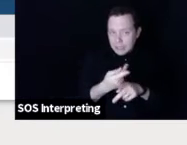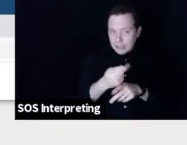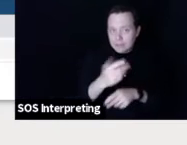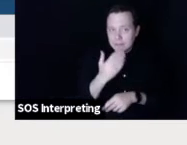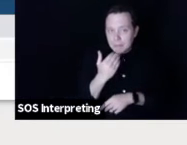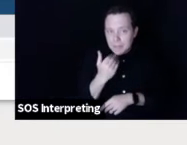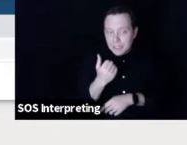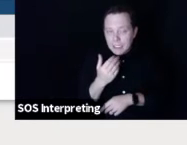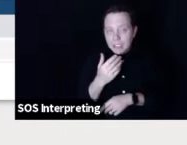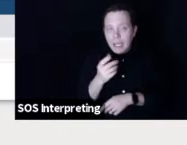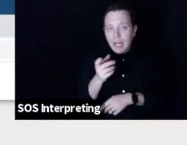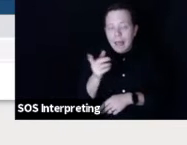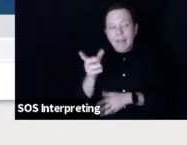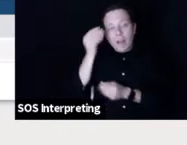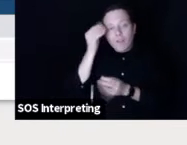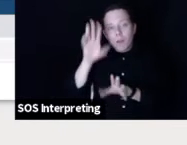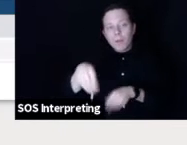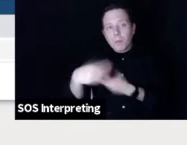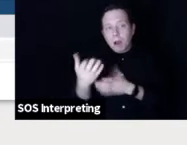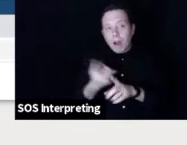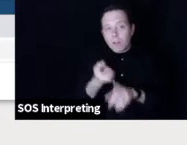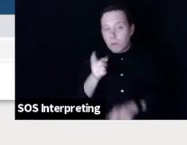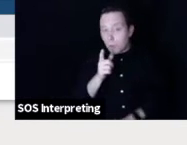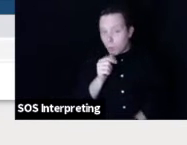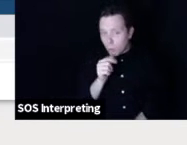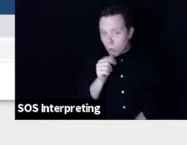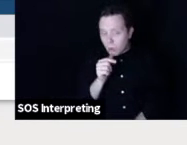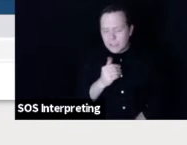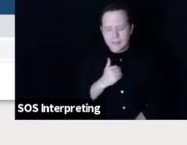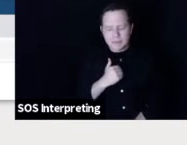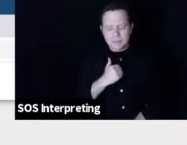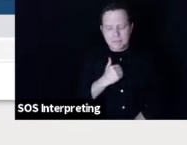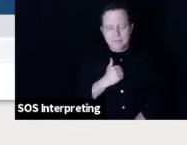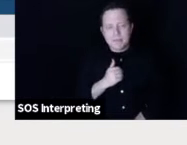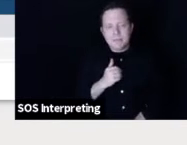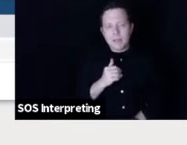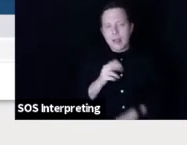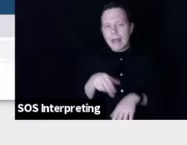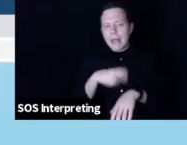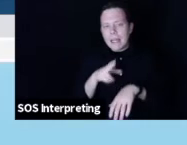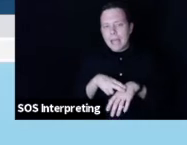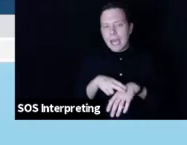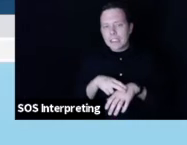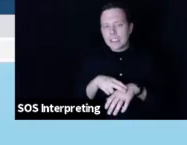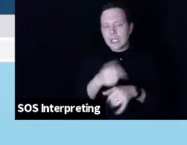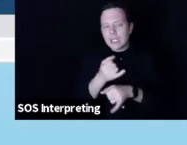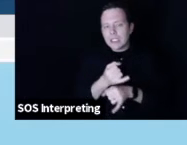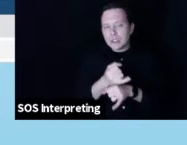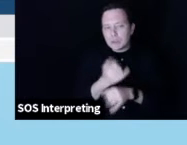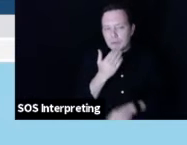provided by the National, the National Institute of Diabetes and